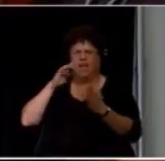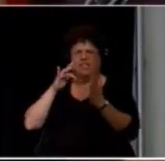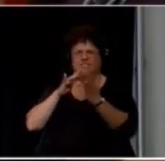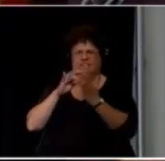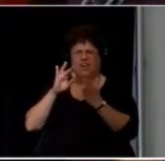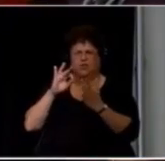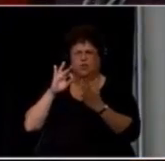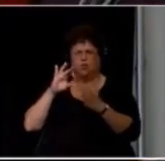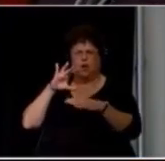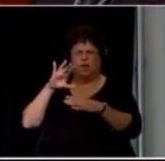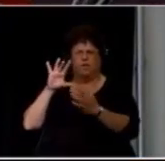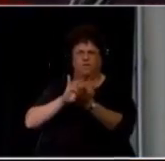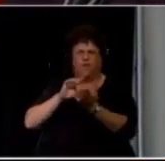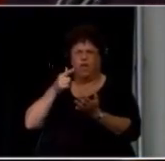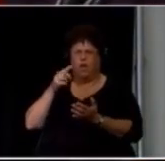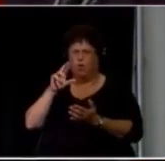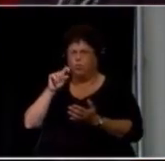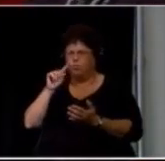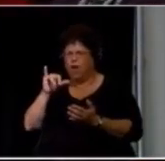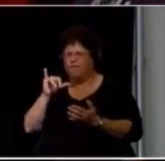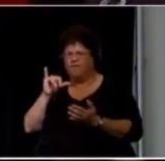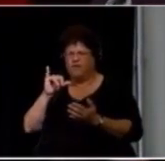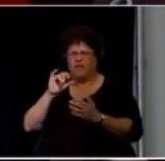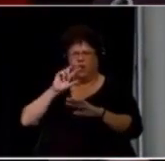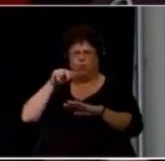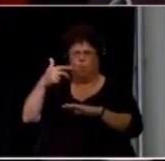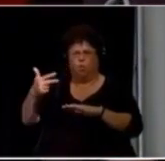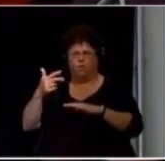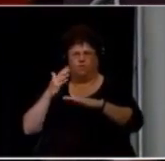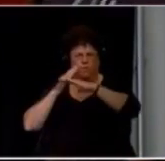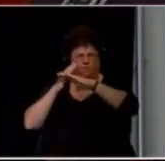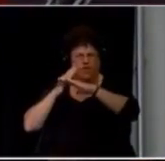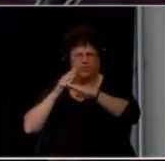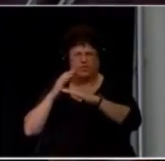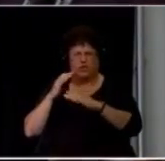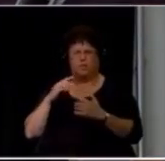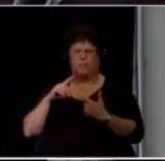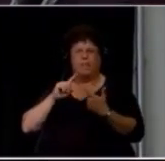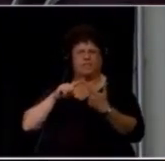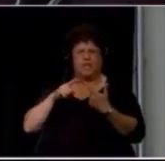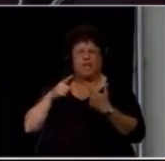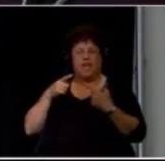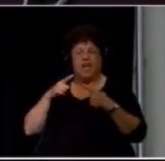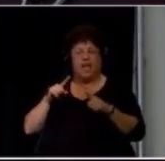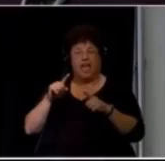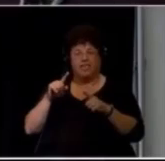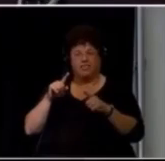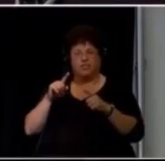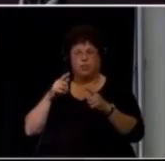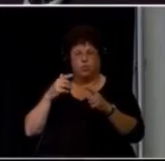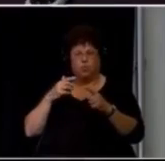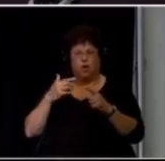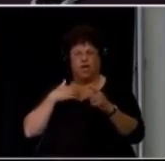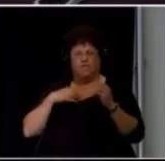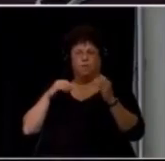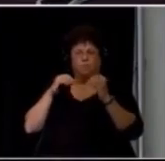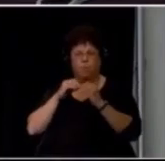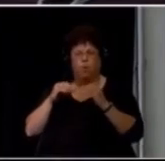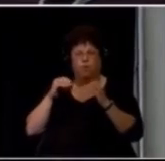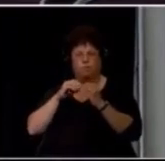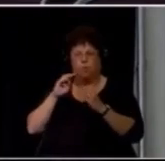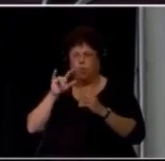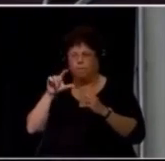What should we expect there? The second question is, have you guys thought of, as you log miles in autopilot, and you have the statistics of